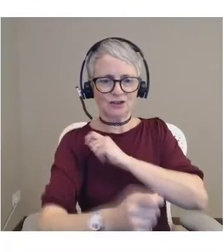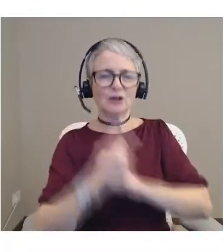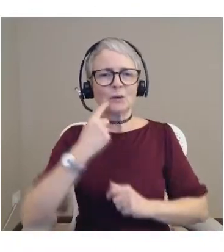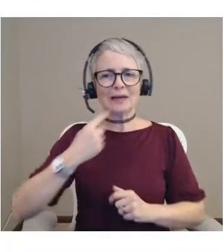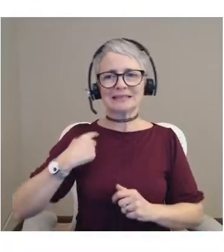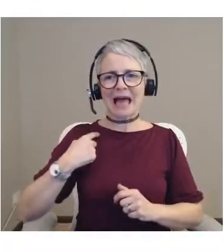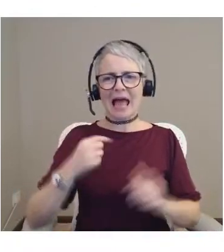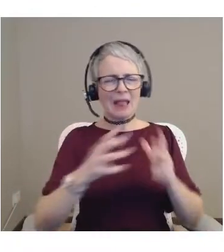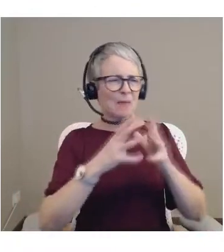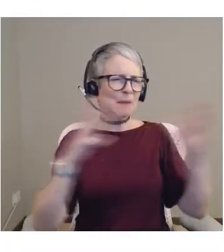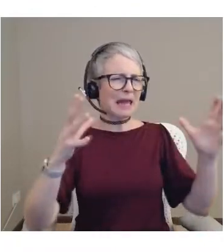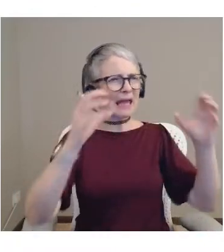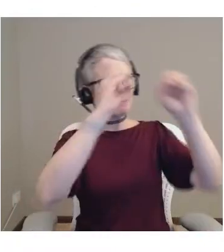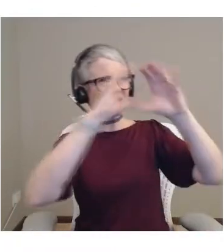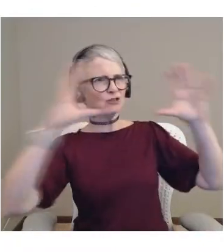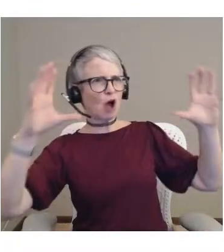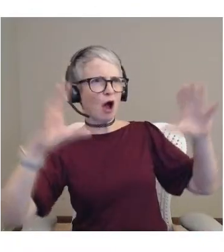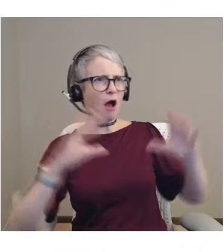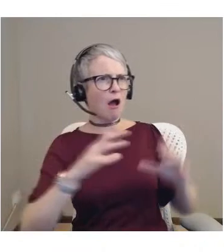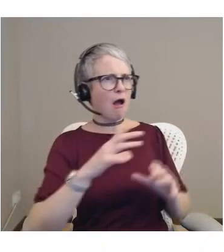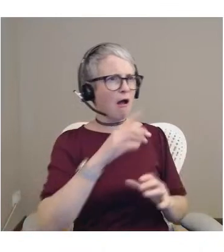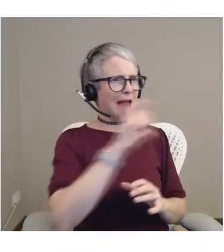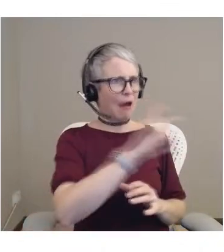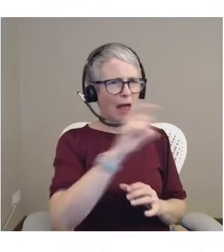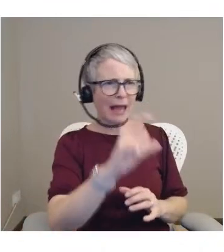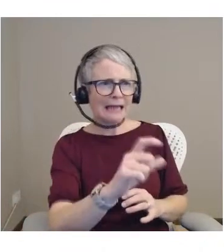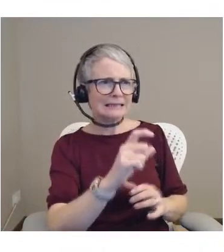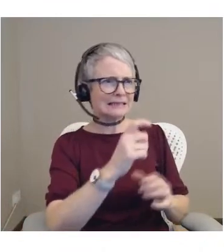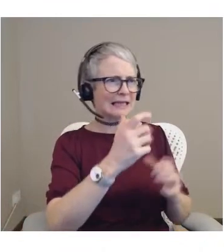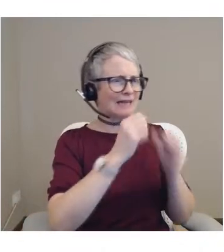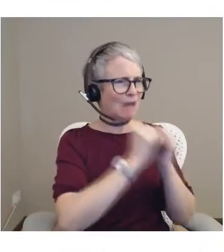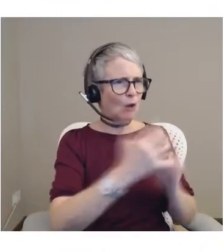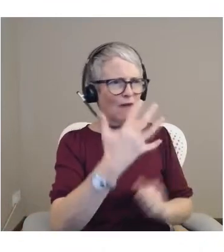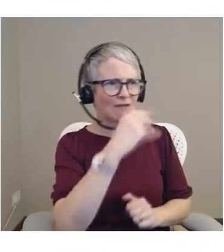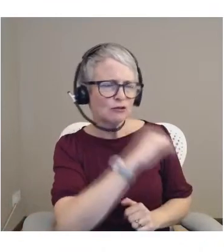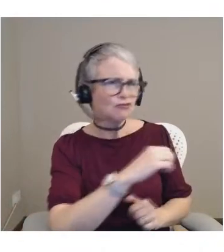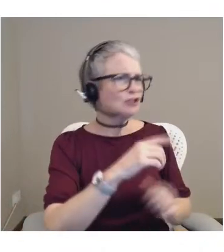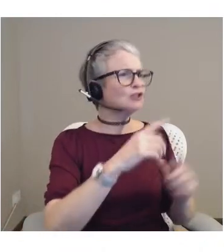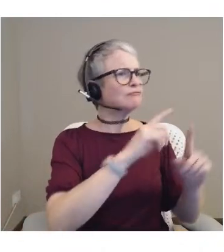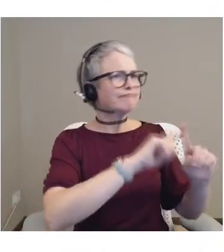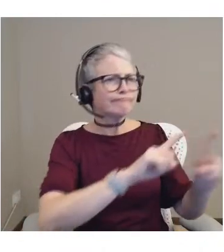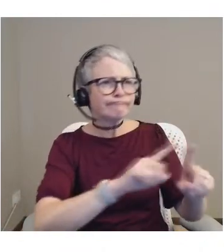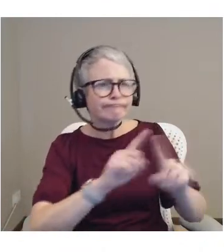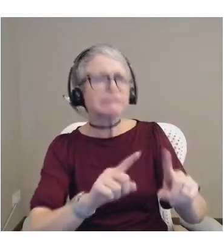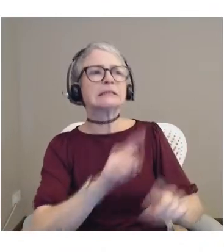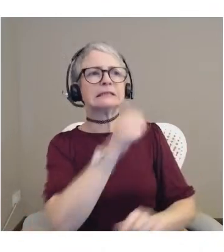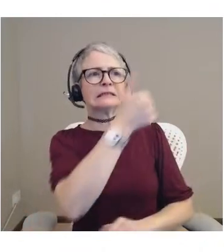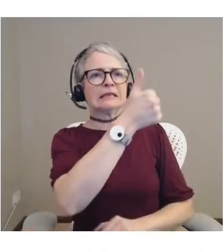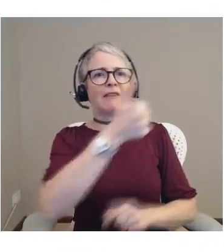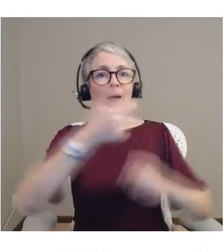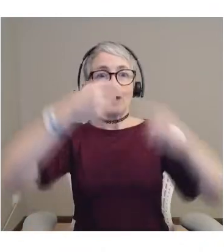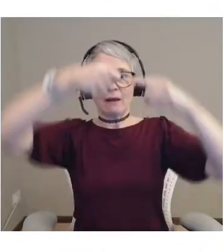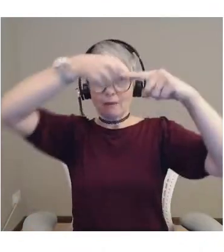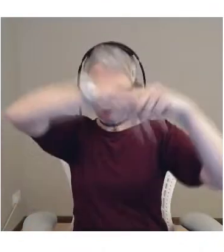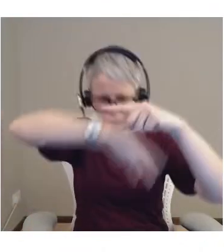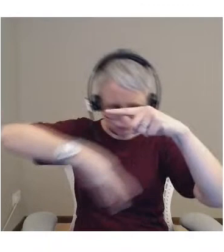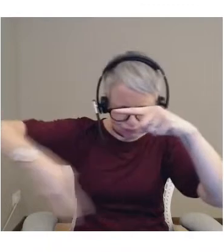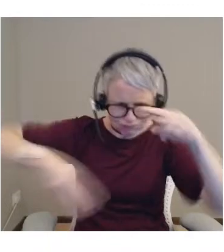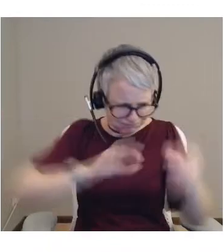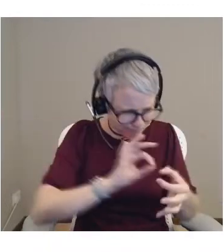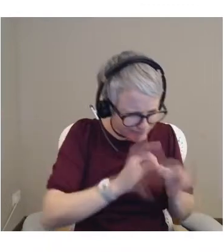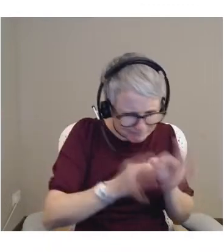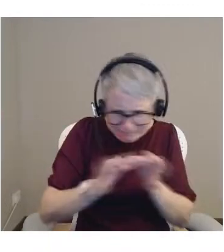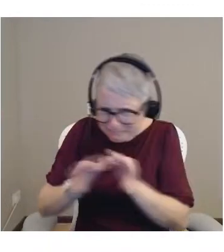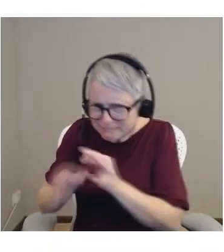500 CEOs making all that commitment, then into disability confident when the nuts and bolts start to come to the surface, and then hopefully into this afternoon for you. Join our